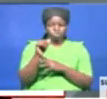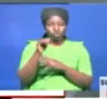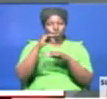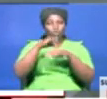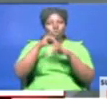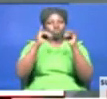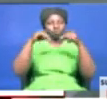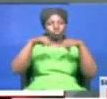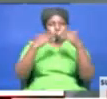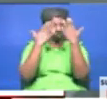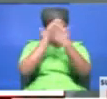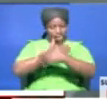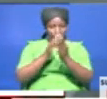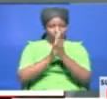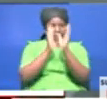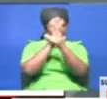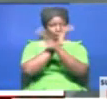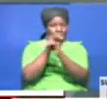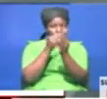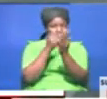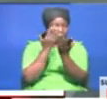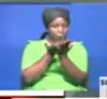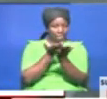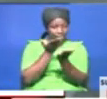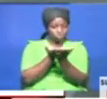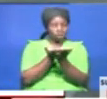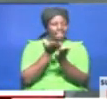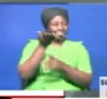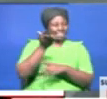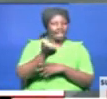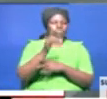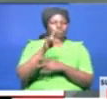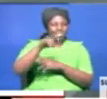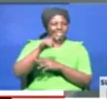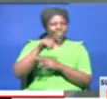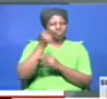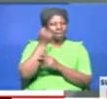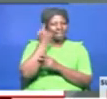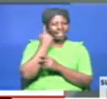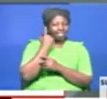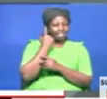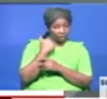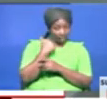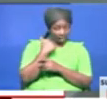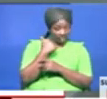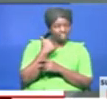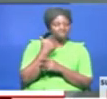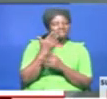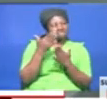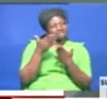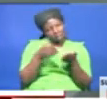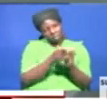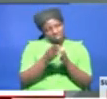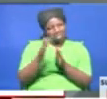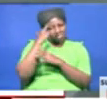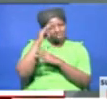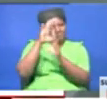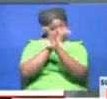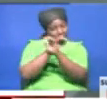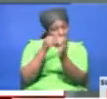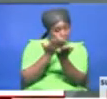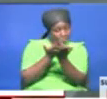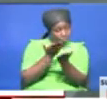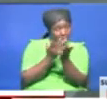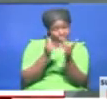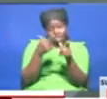with the presidential petition in the offing, we need to understand, are there grounds for a presidential petition, and what are the grounds?